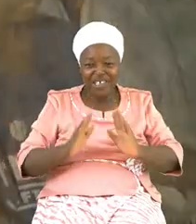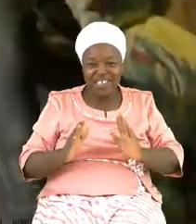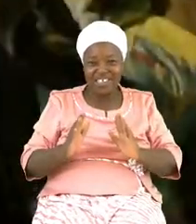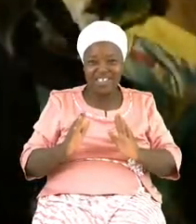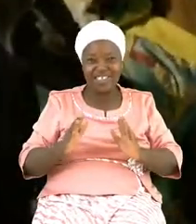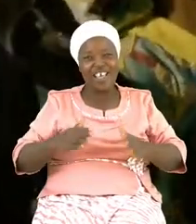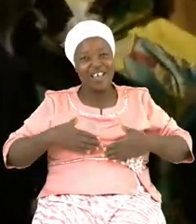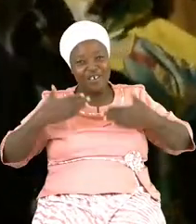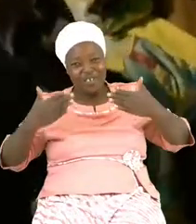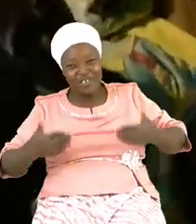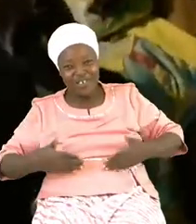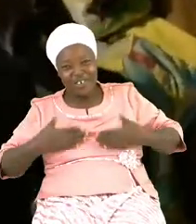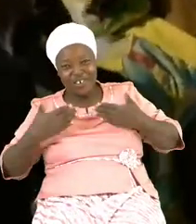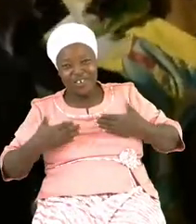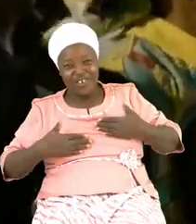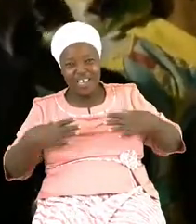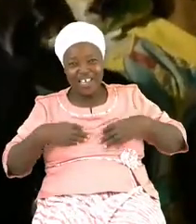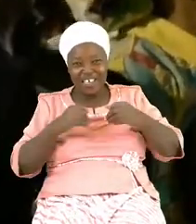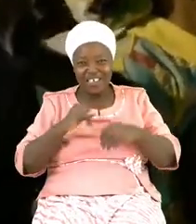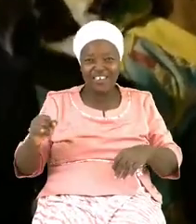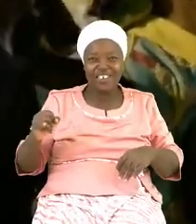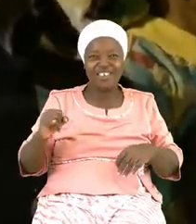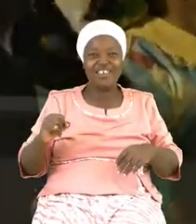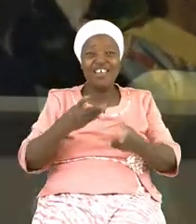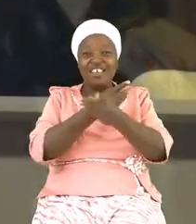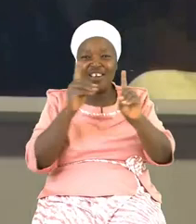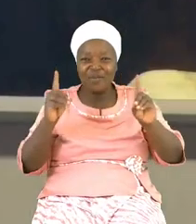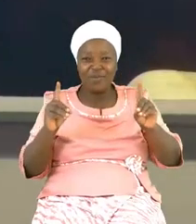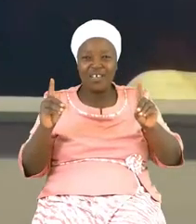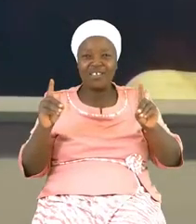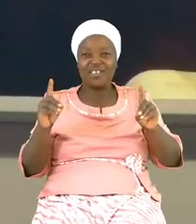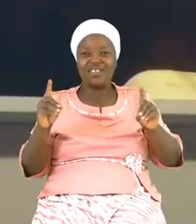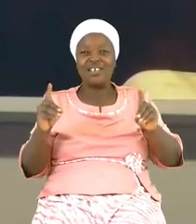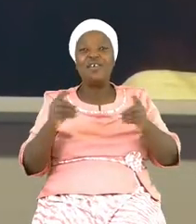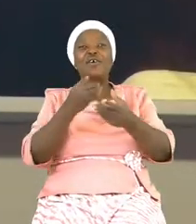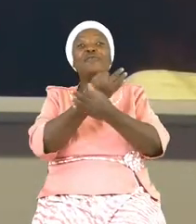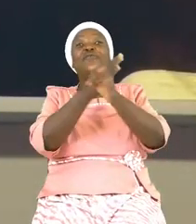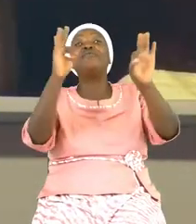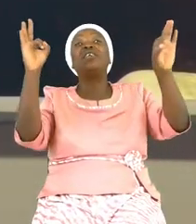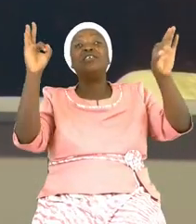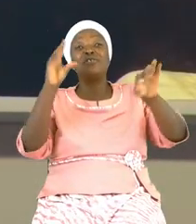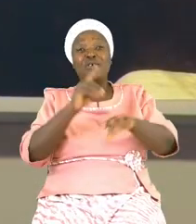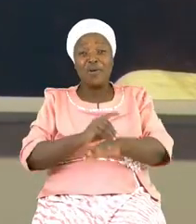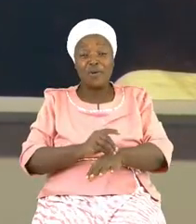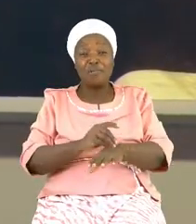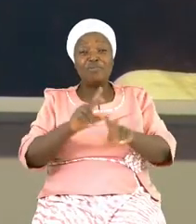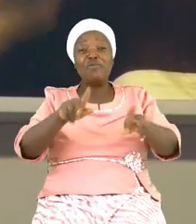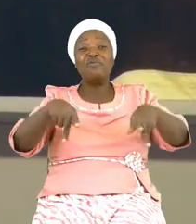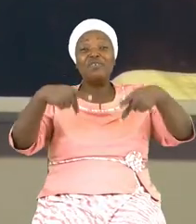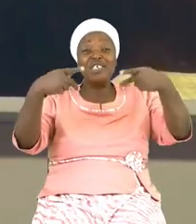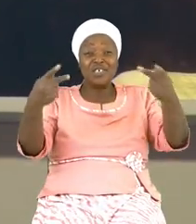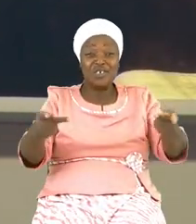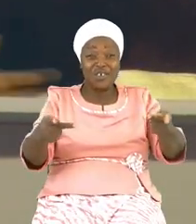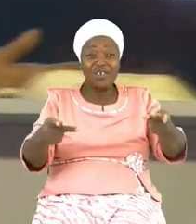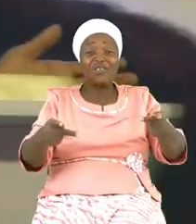joy, healing, deliverance, freedom, provision,